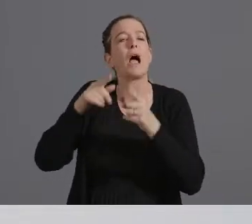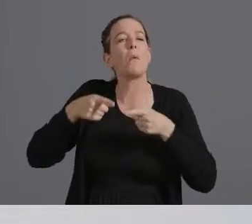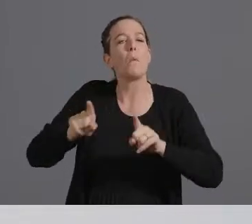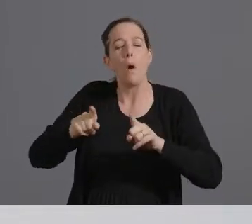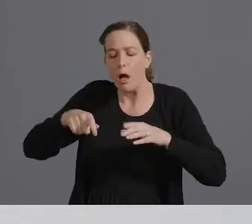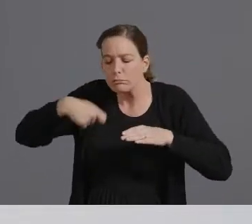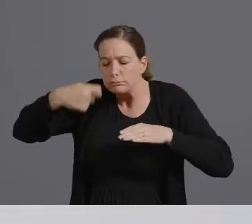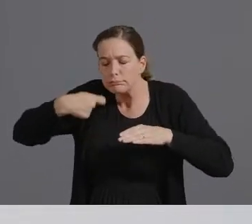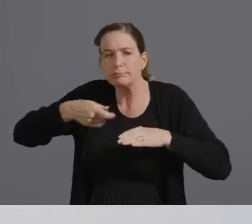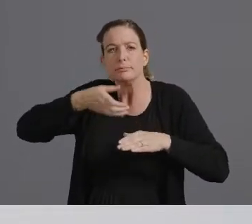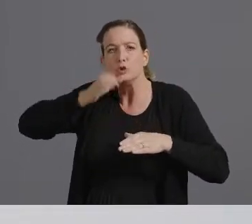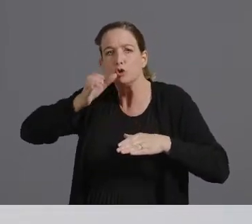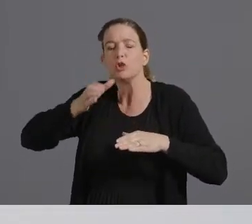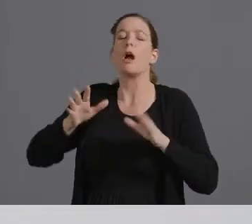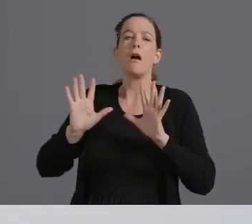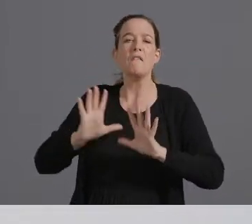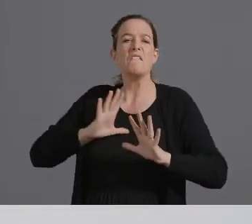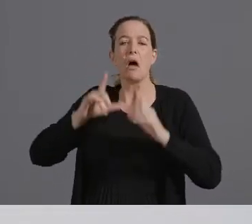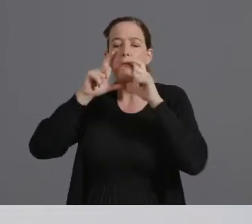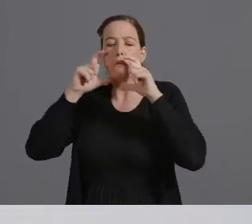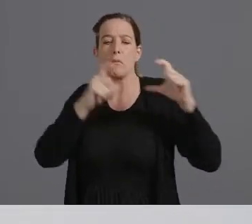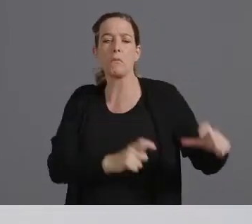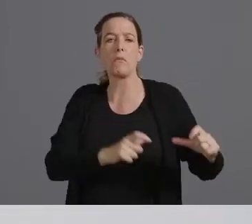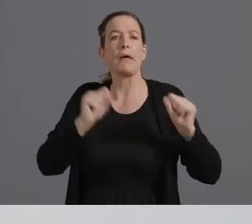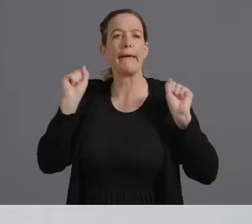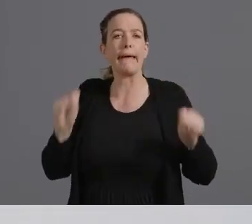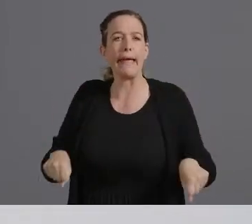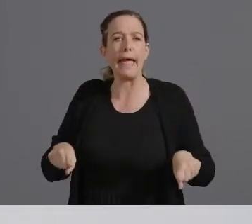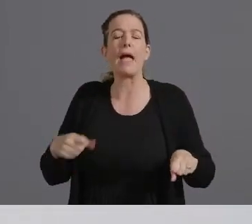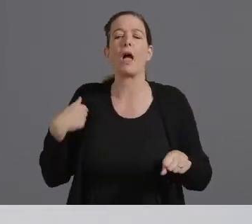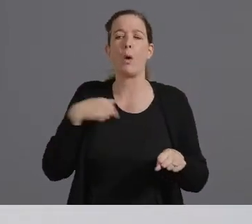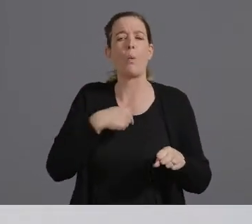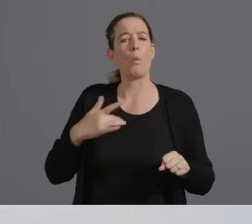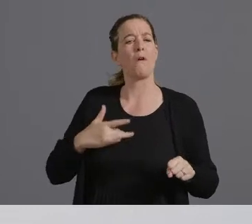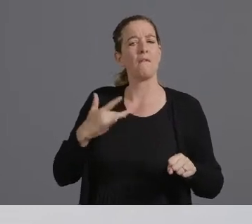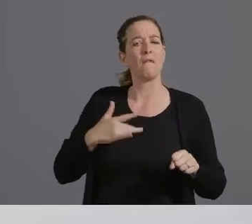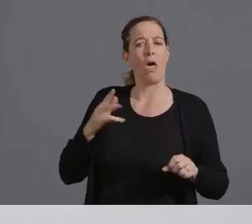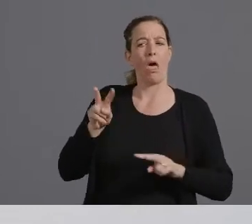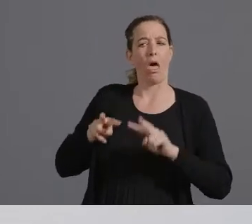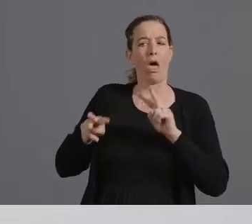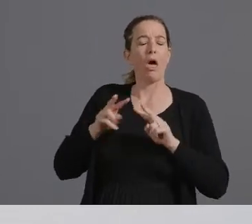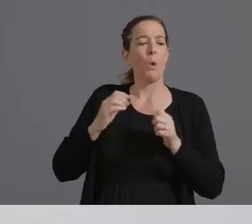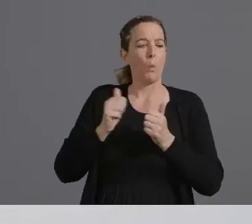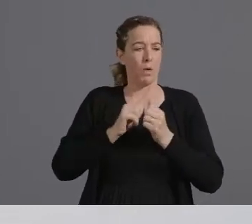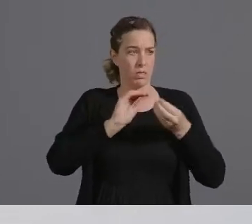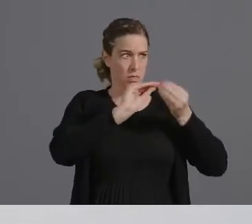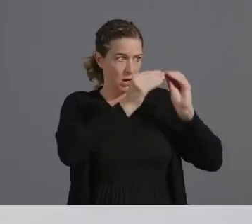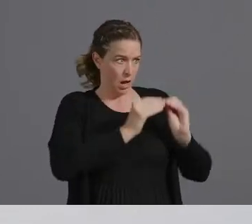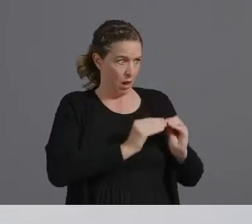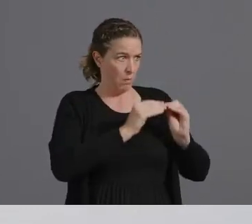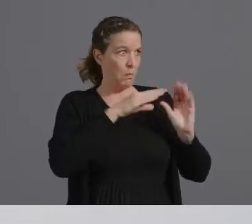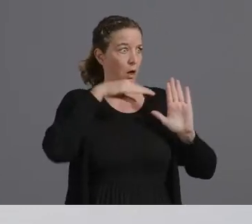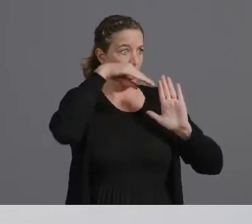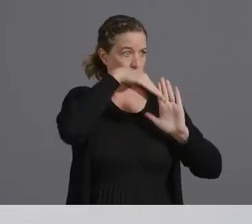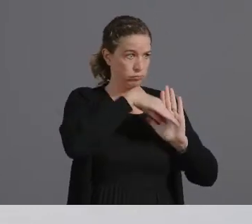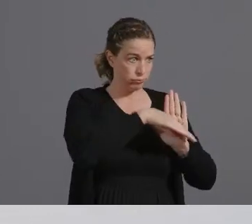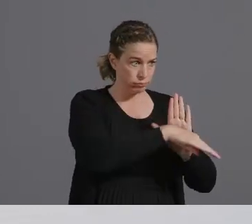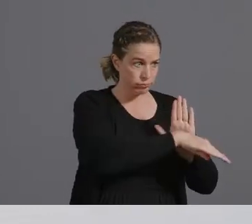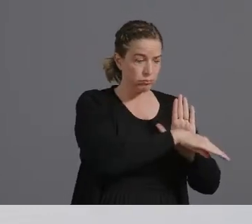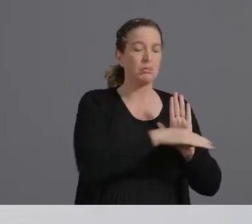current community transmission that we could reduce those just the occupation or